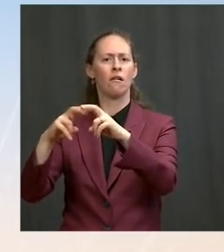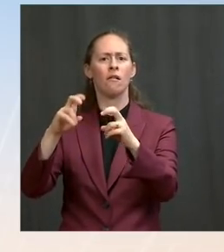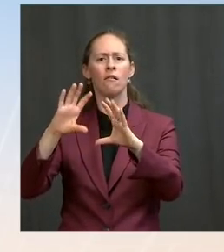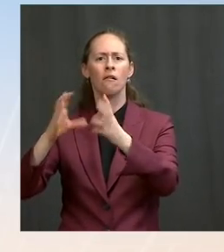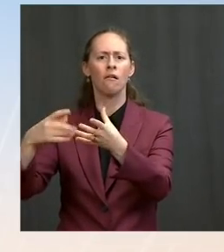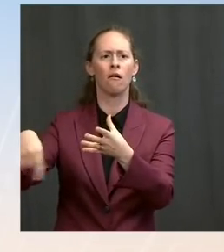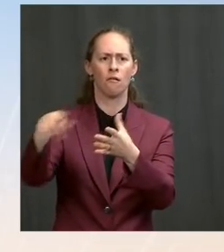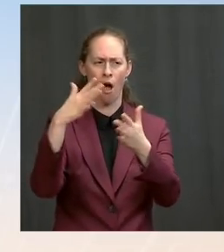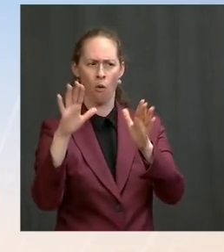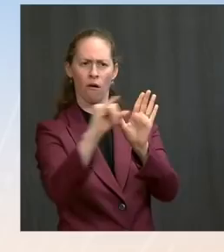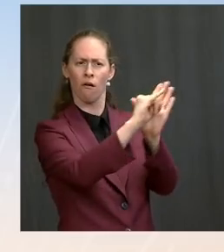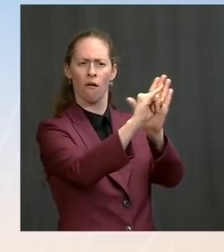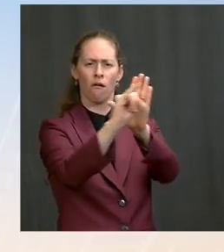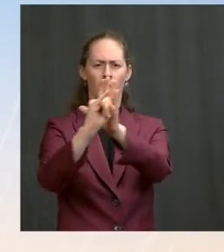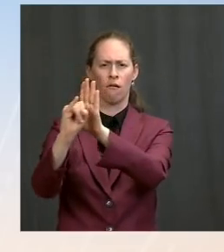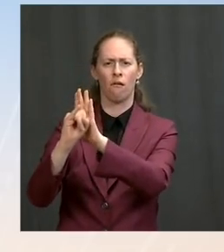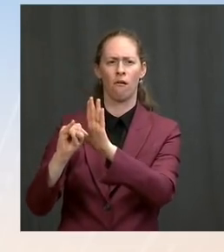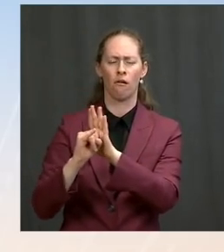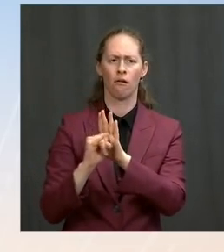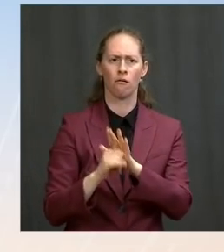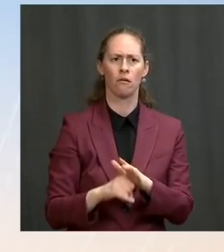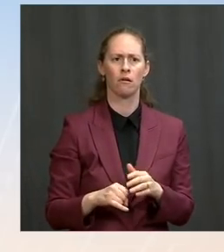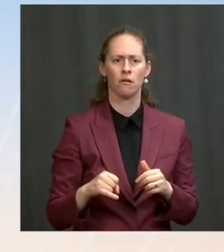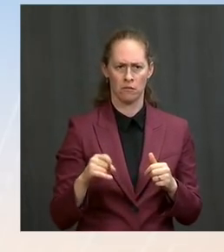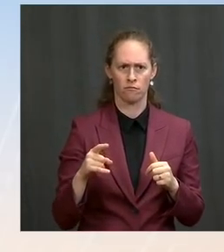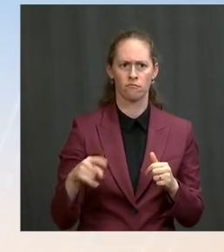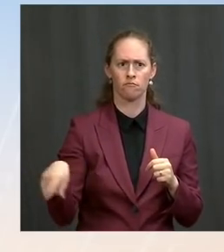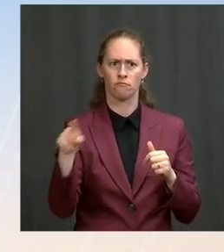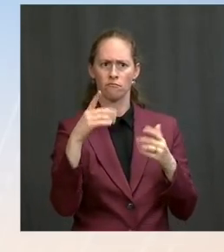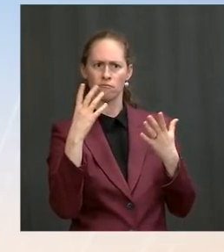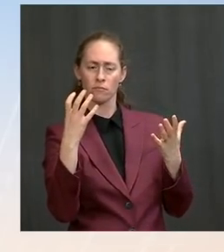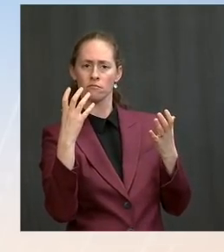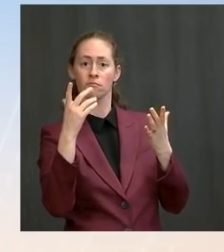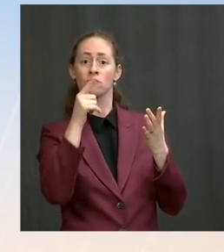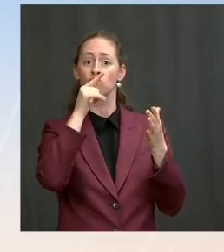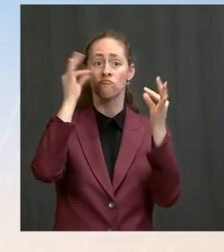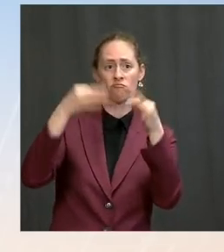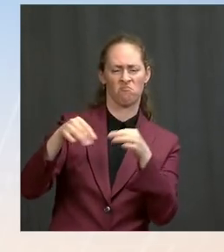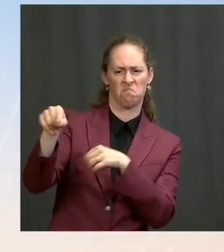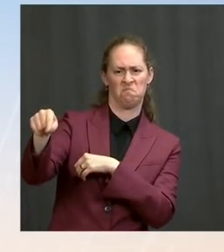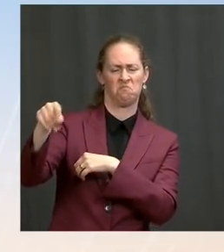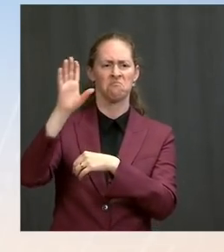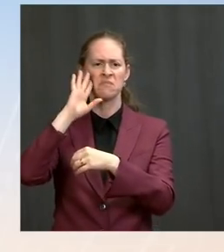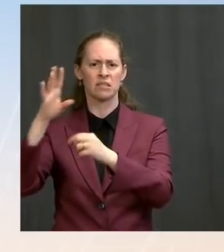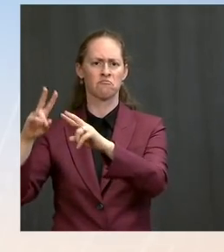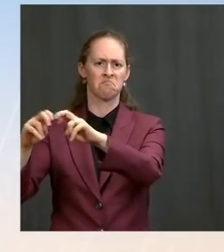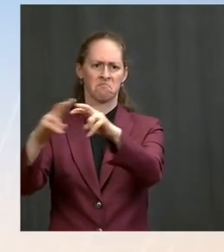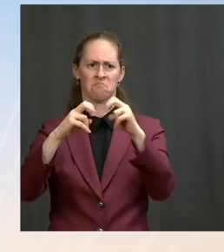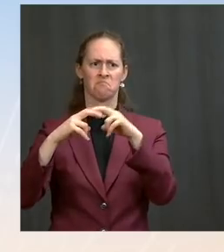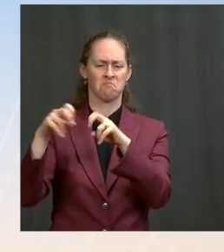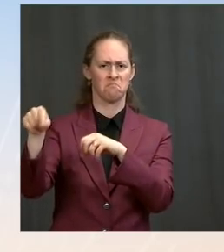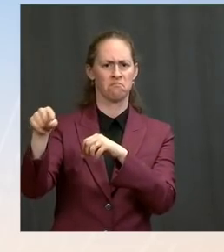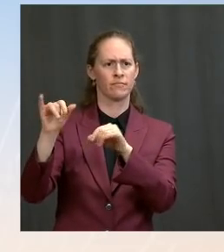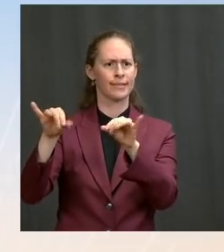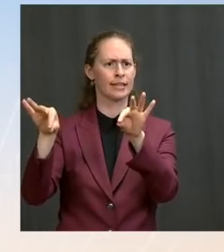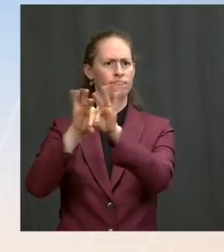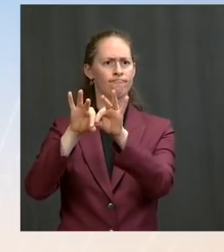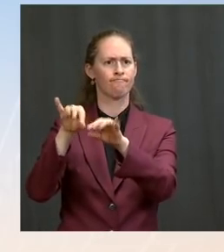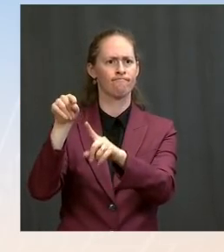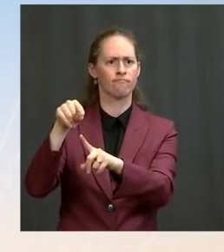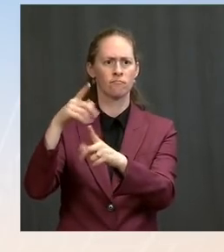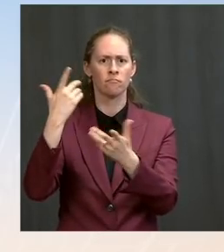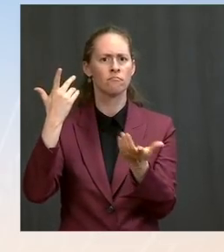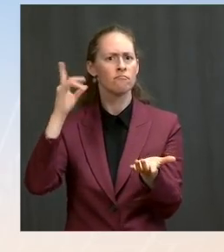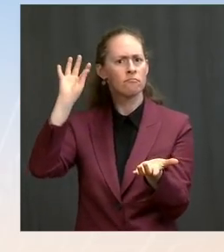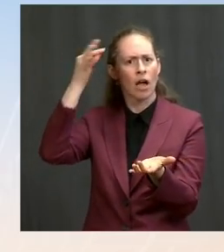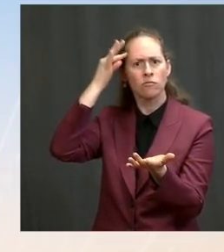away from. Certainly, we leave that to our intelligence community to speak to, and that's an important part of what is put out from the federal government. What I've conveyed to